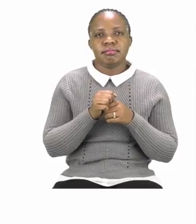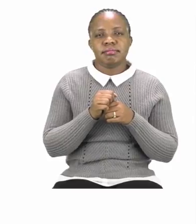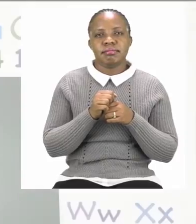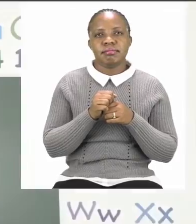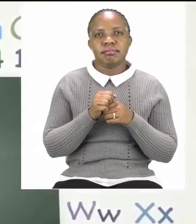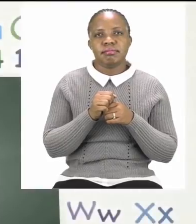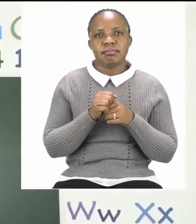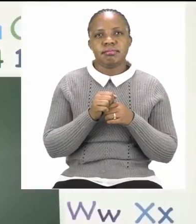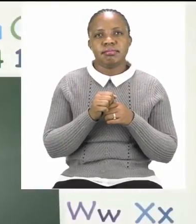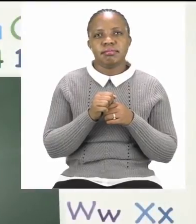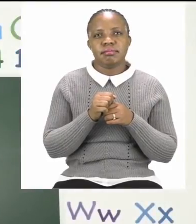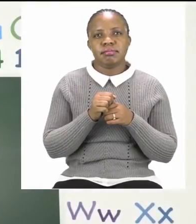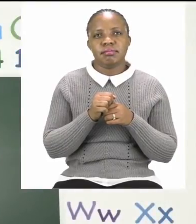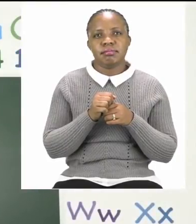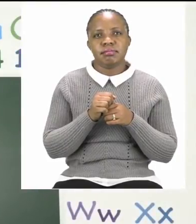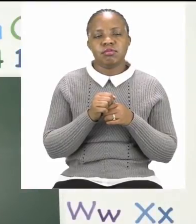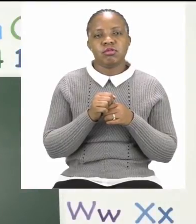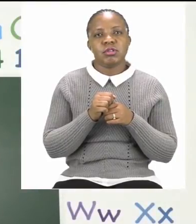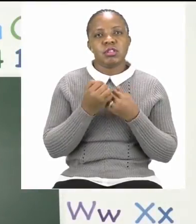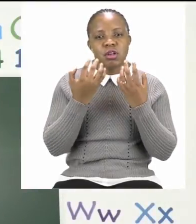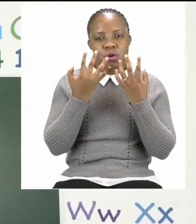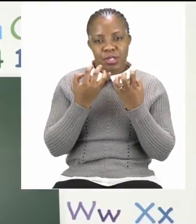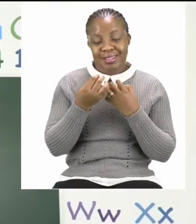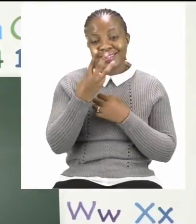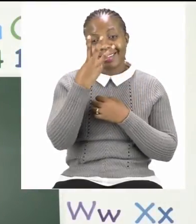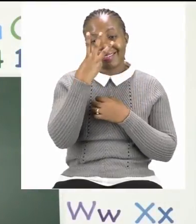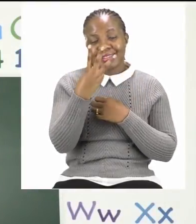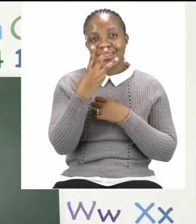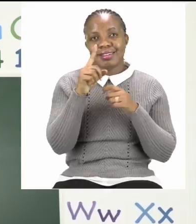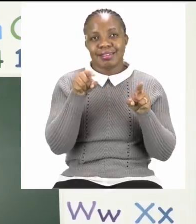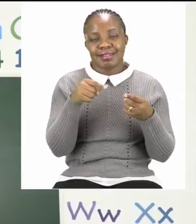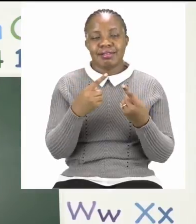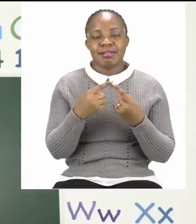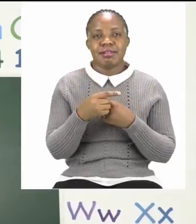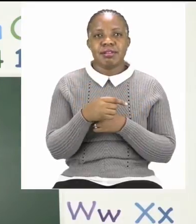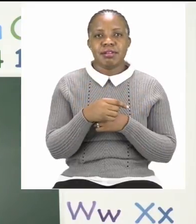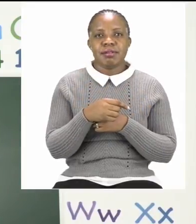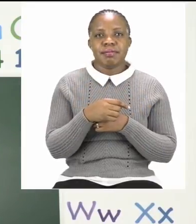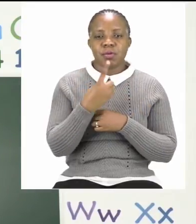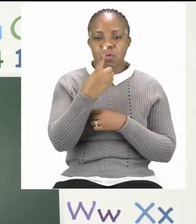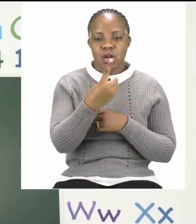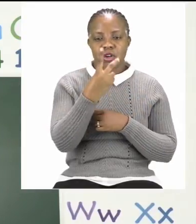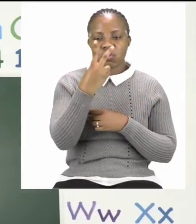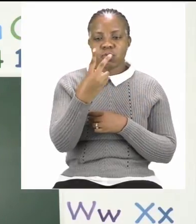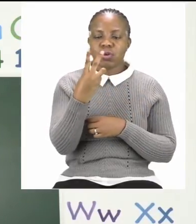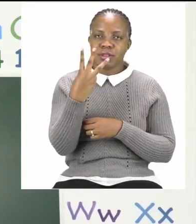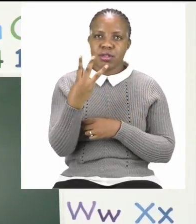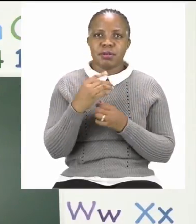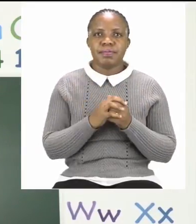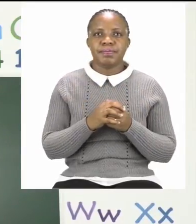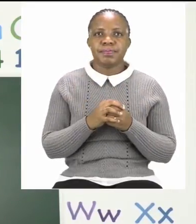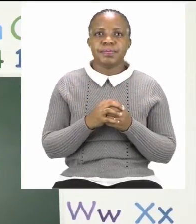saying that we have 3 counters. 1, 2, 3.